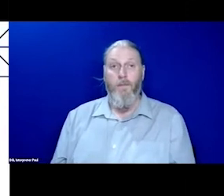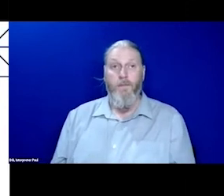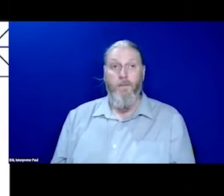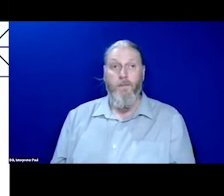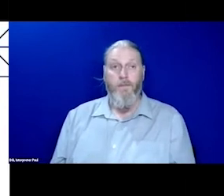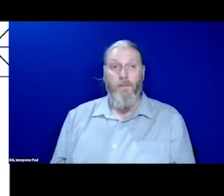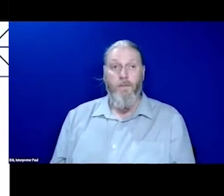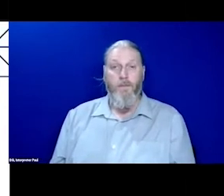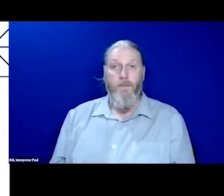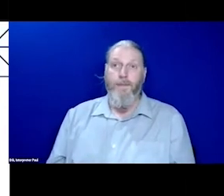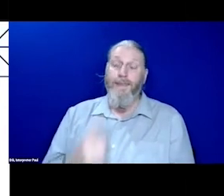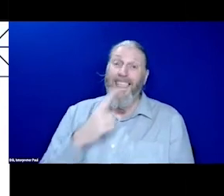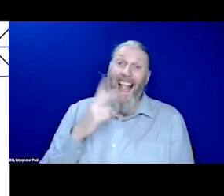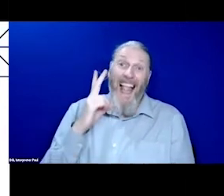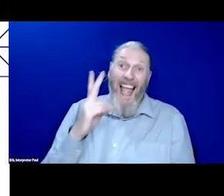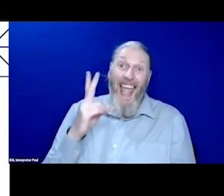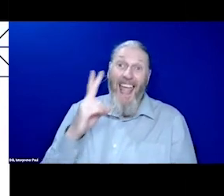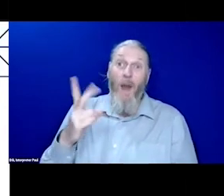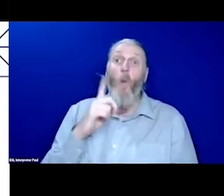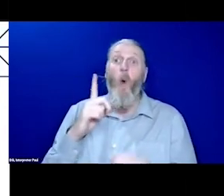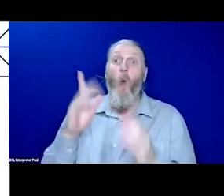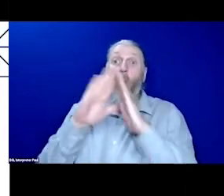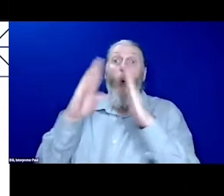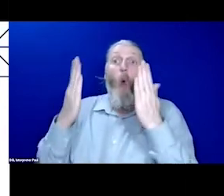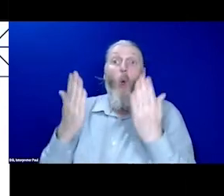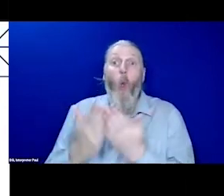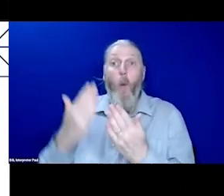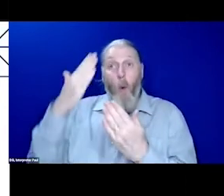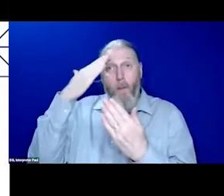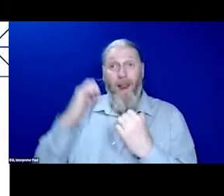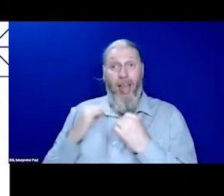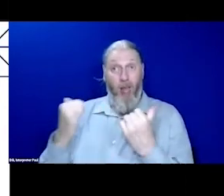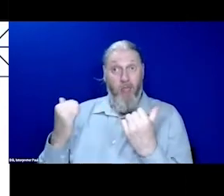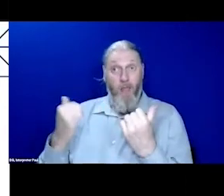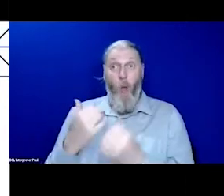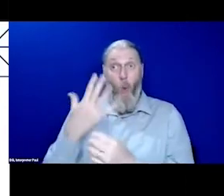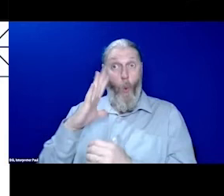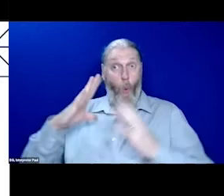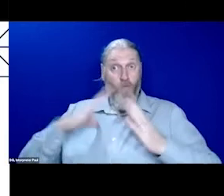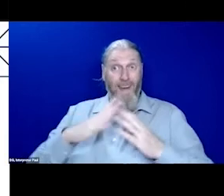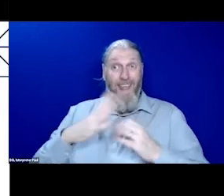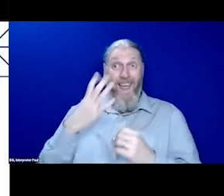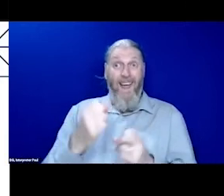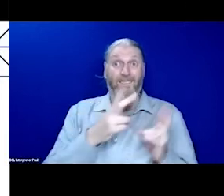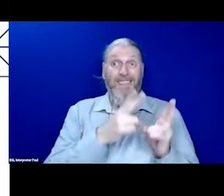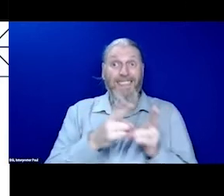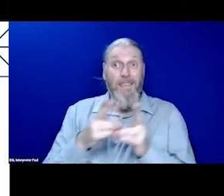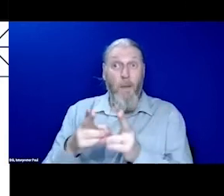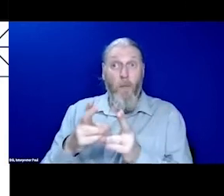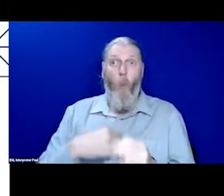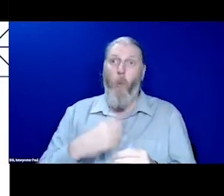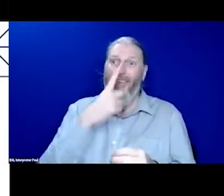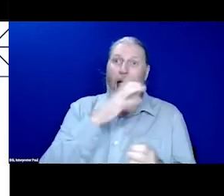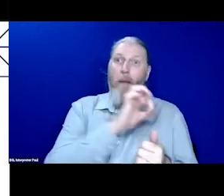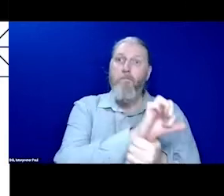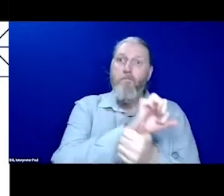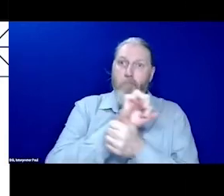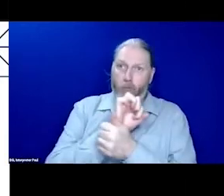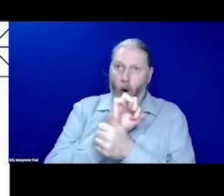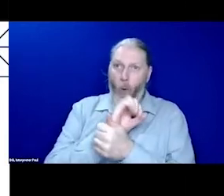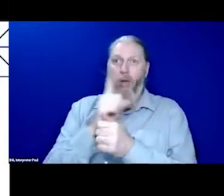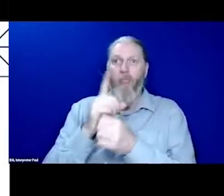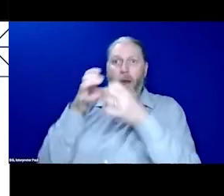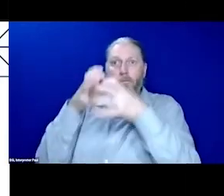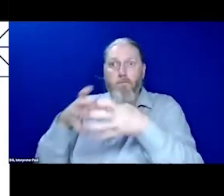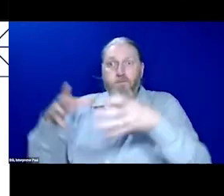Again, global mental health has approaches that we can borrow to scale up how we respond to the climate crisis.